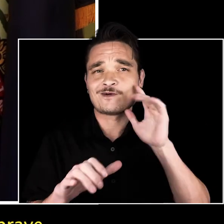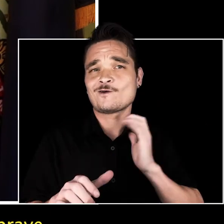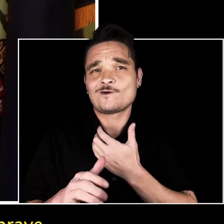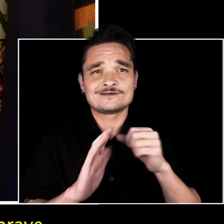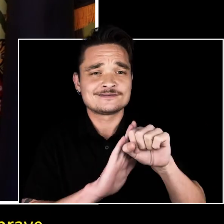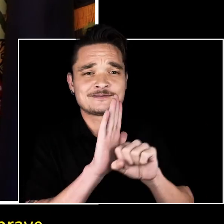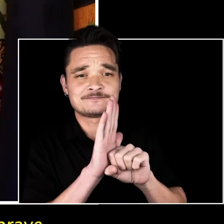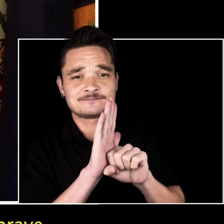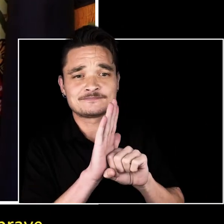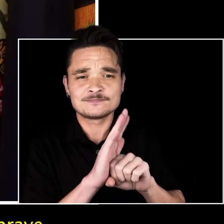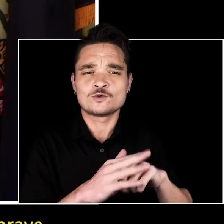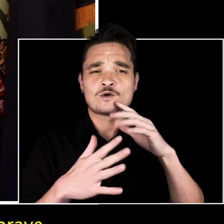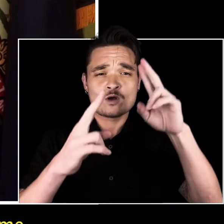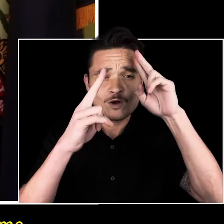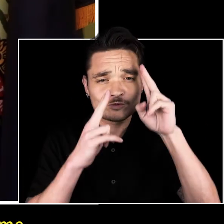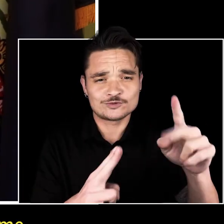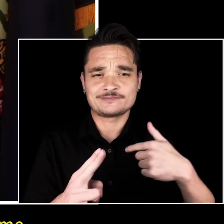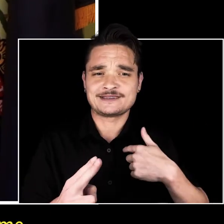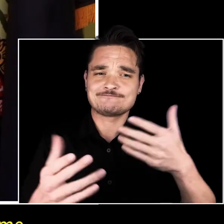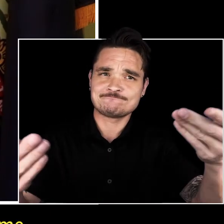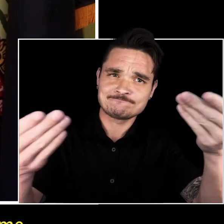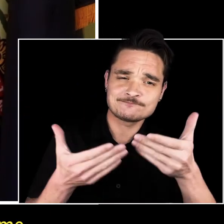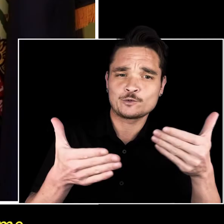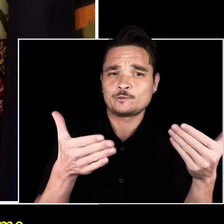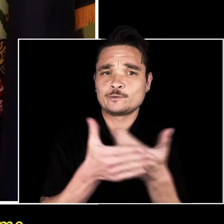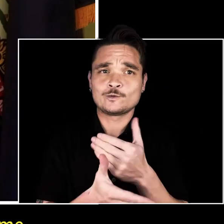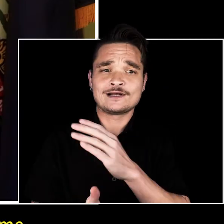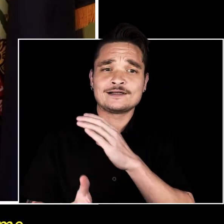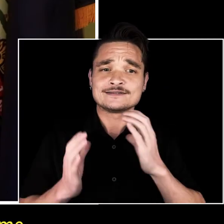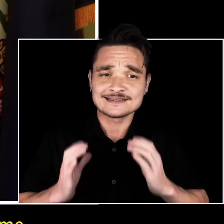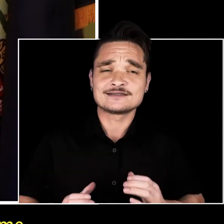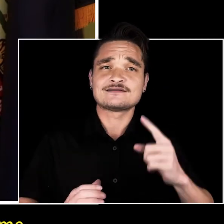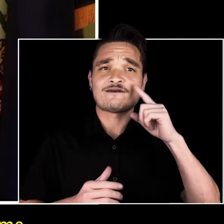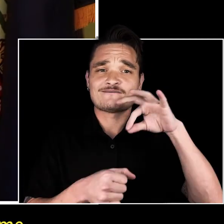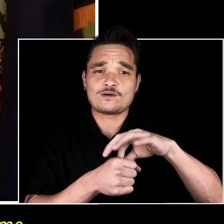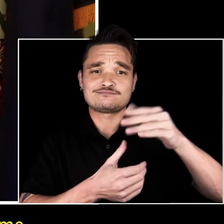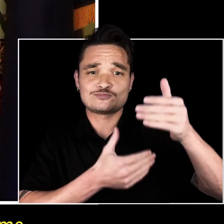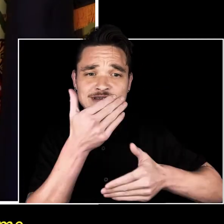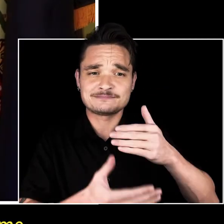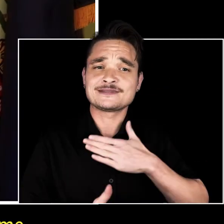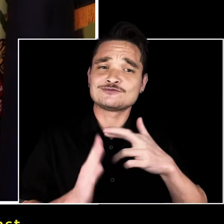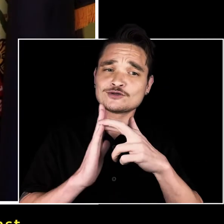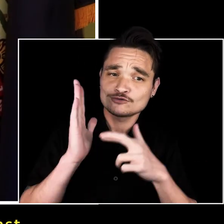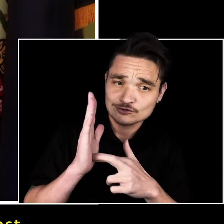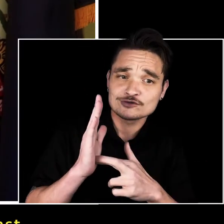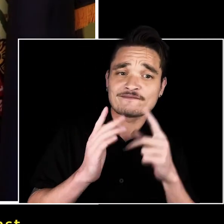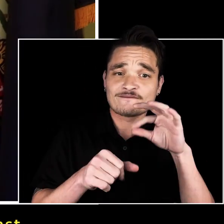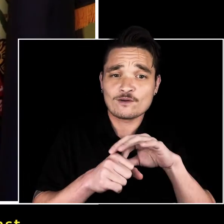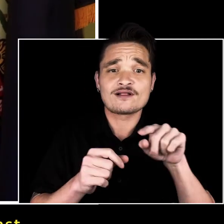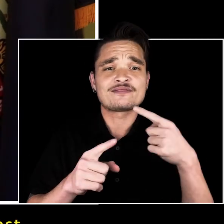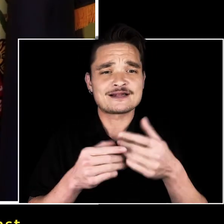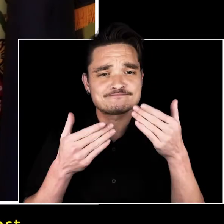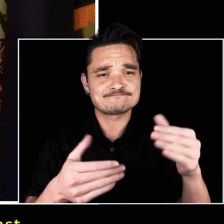bring to our brave little state. It is a great honor for me to welcome all new citizens into the voting process. Please register